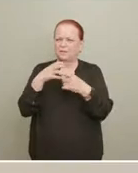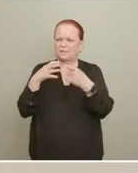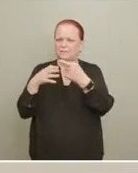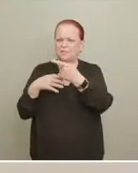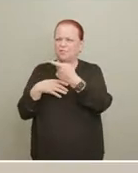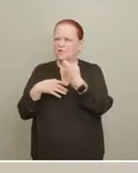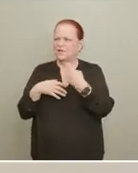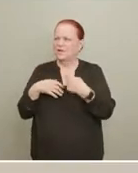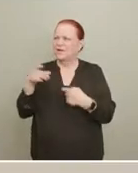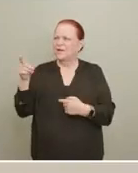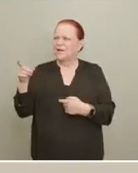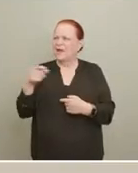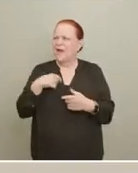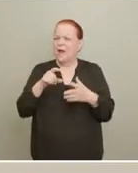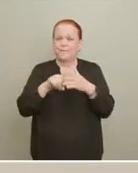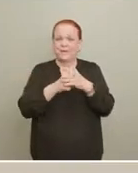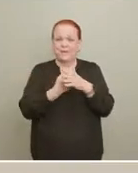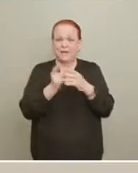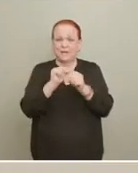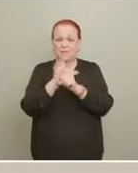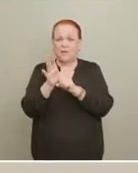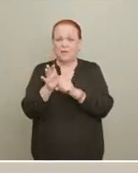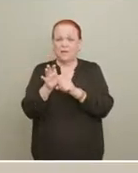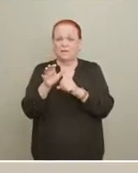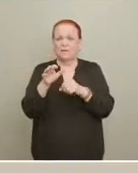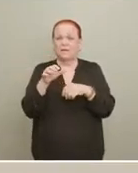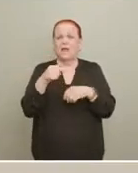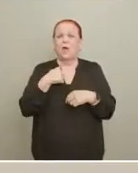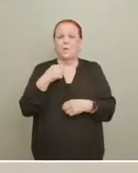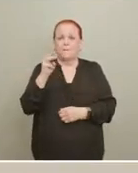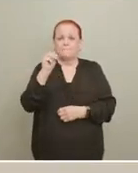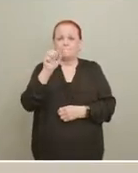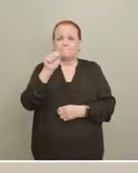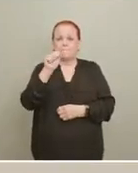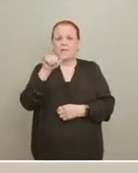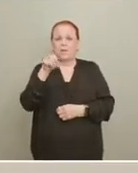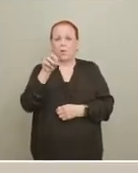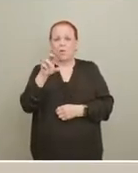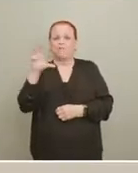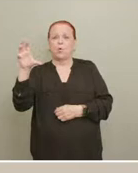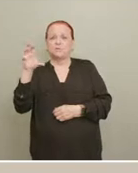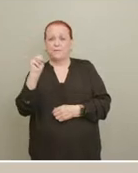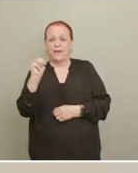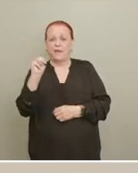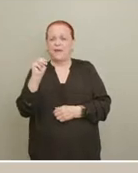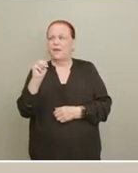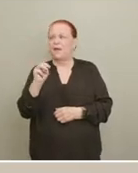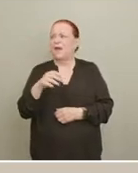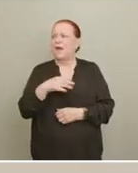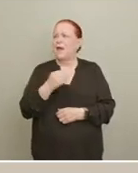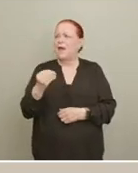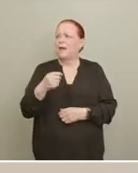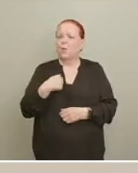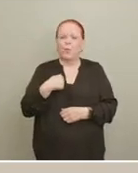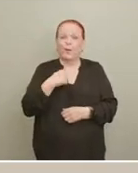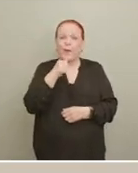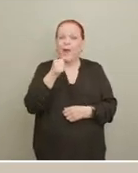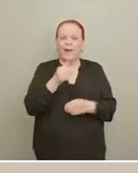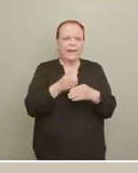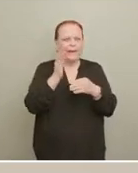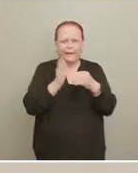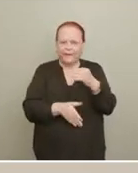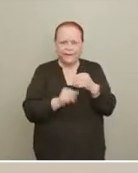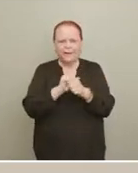I began the pandemic as the mayor of Costa Mesa, and then we're I don't think we're ending the pandemic, but at this phase